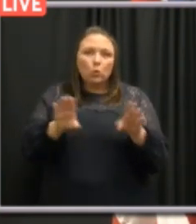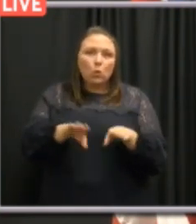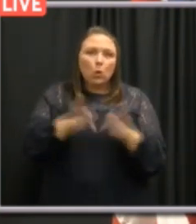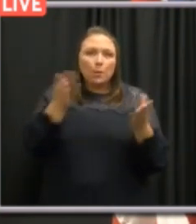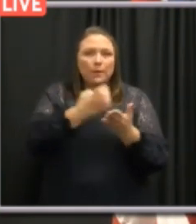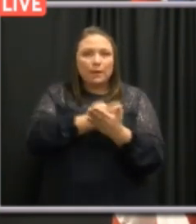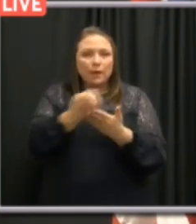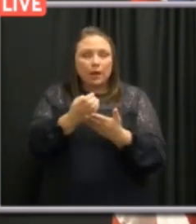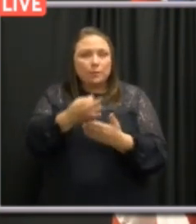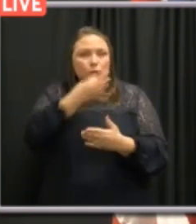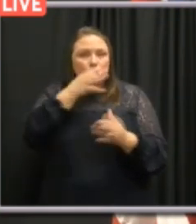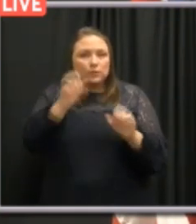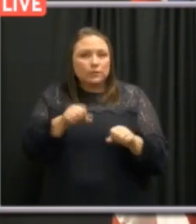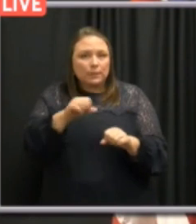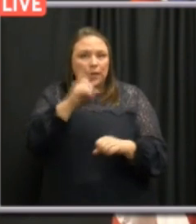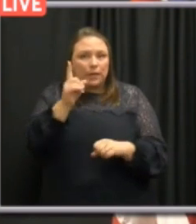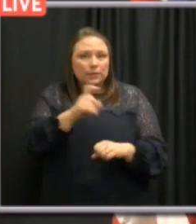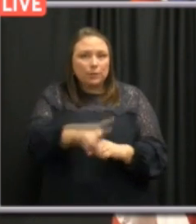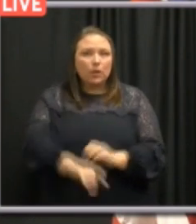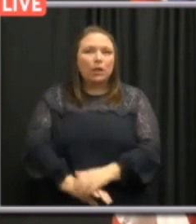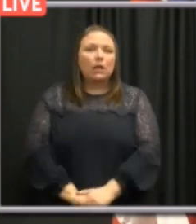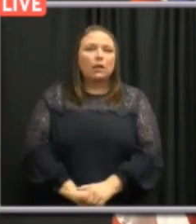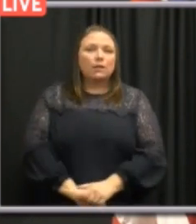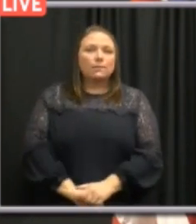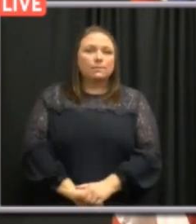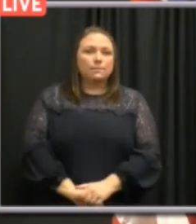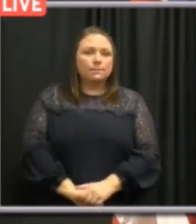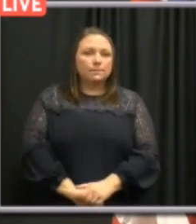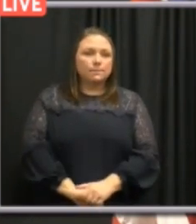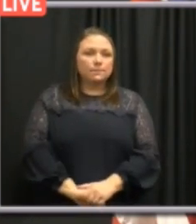the economy as soon as possible here in Nashville?